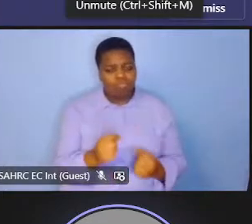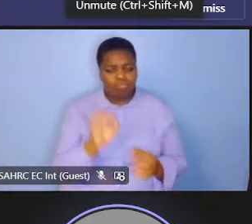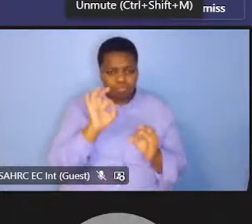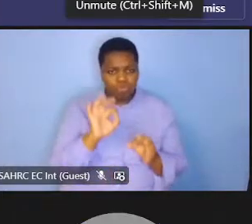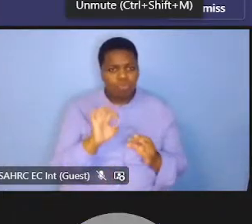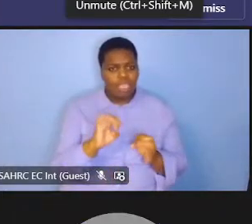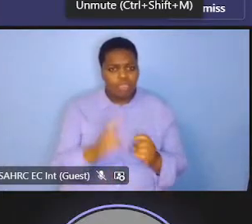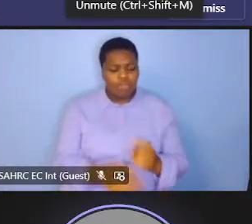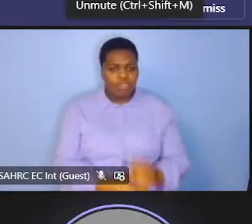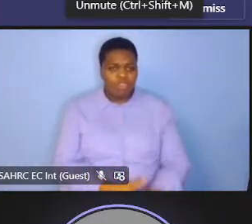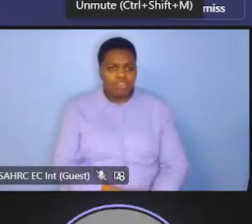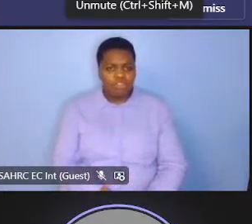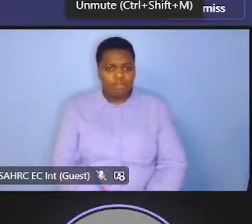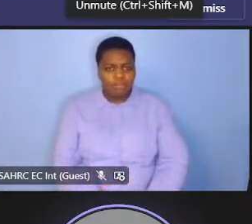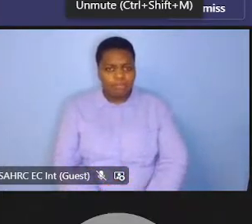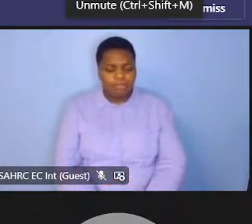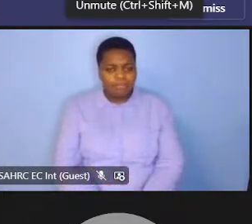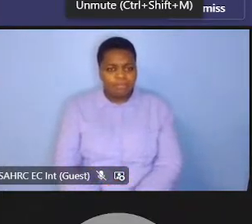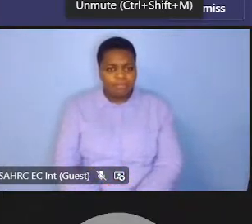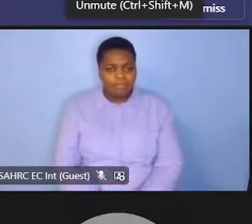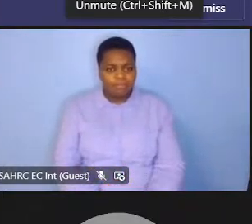education. First,